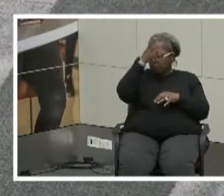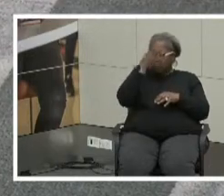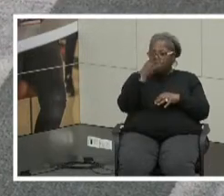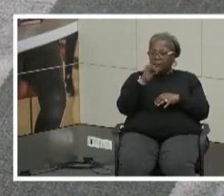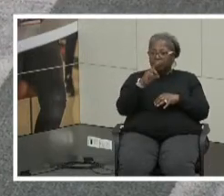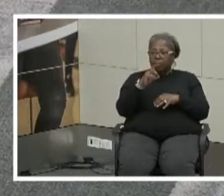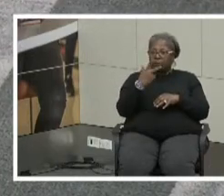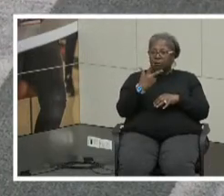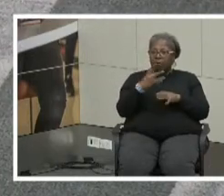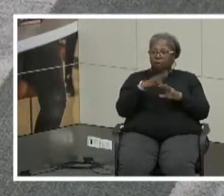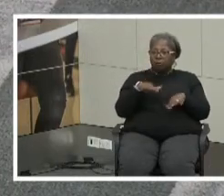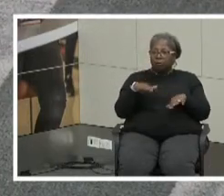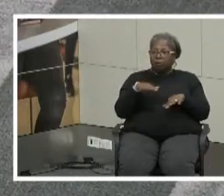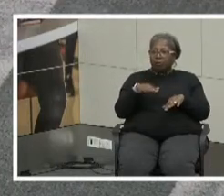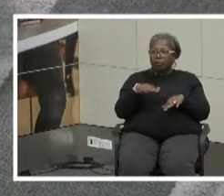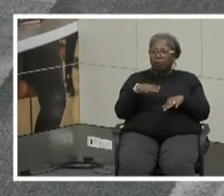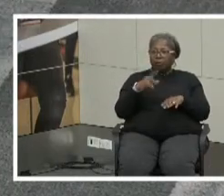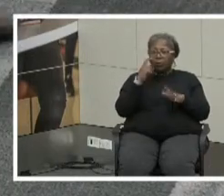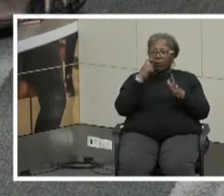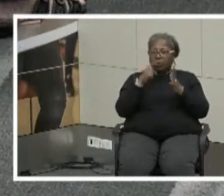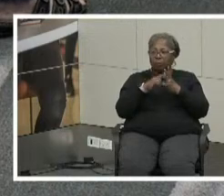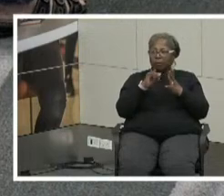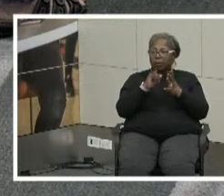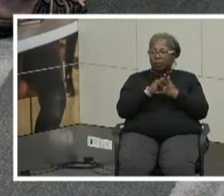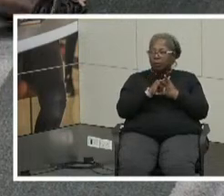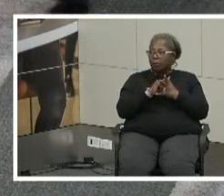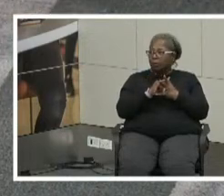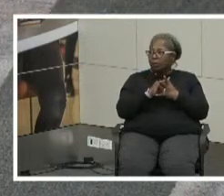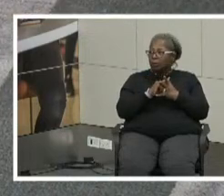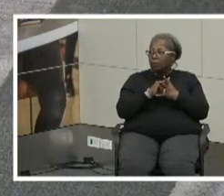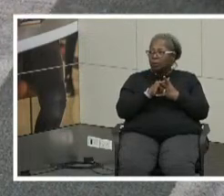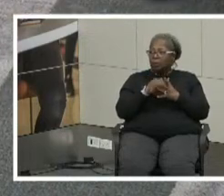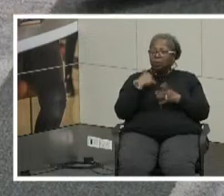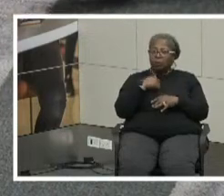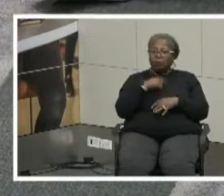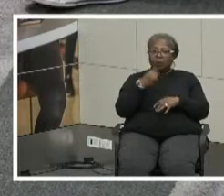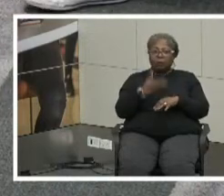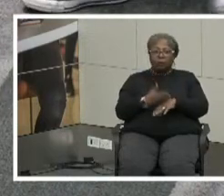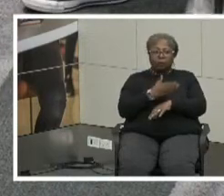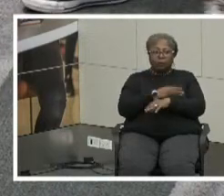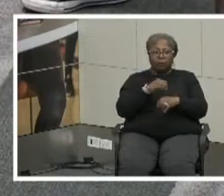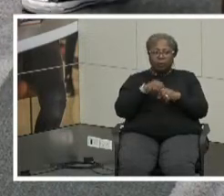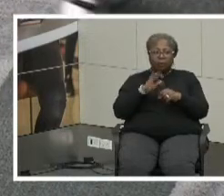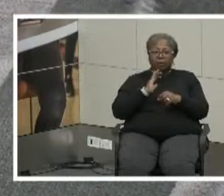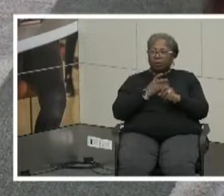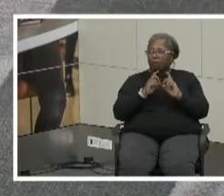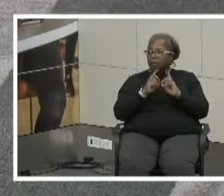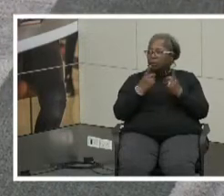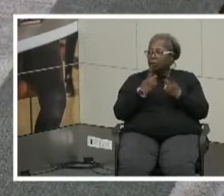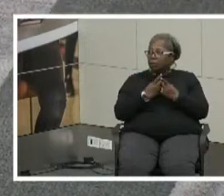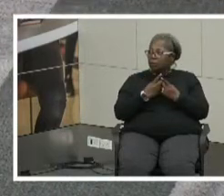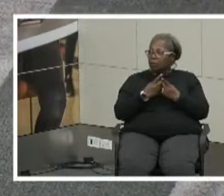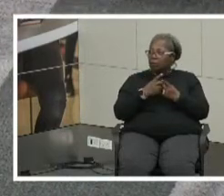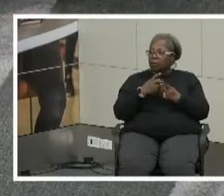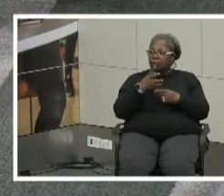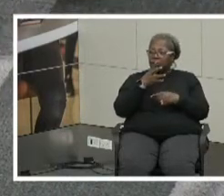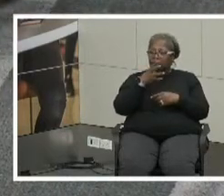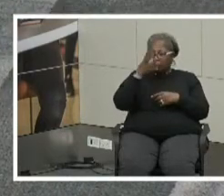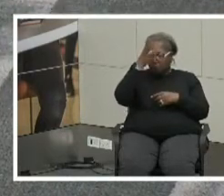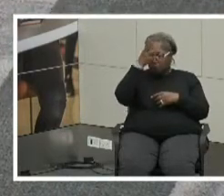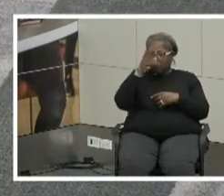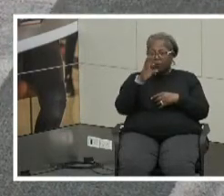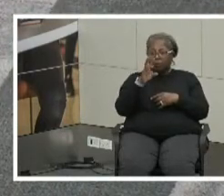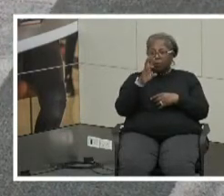three children while recognizing the initial need for improvement in our district it is now apparent that Mr miles's ways are not the right